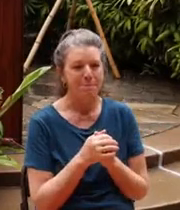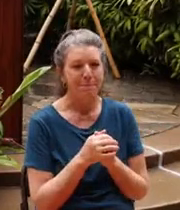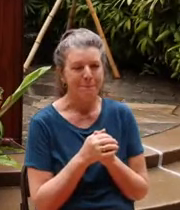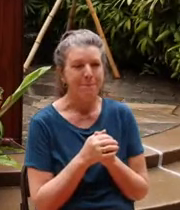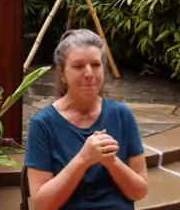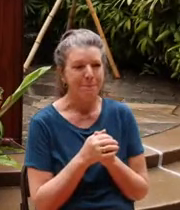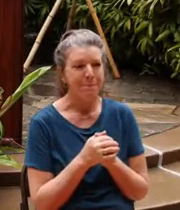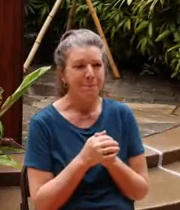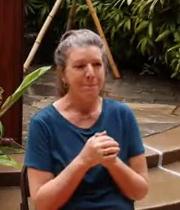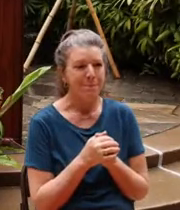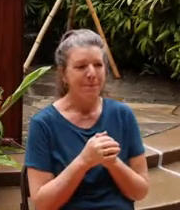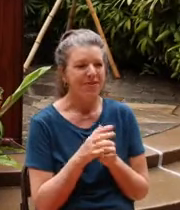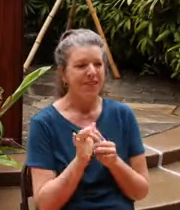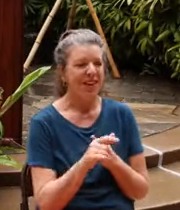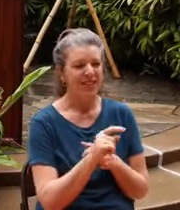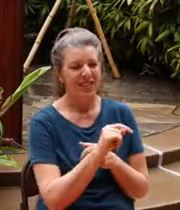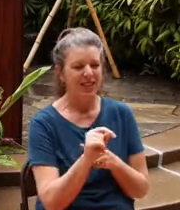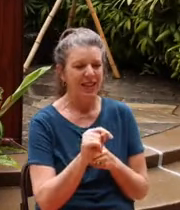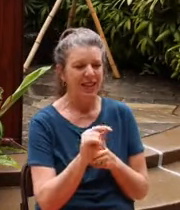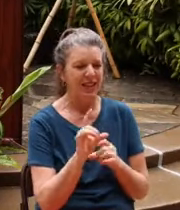is